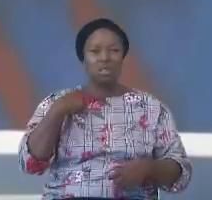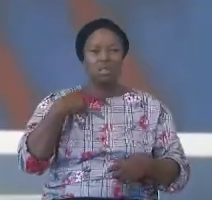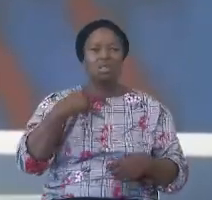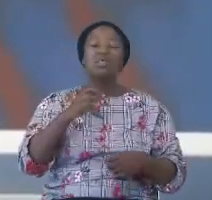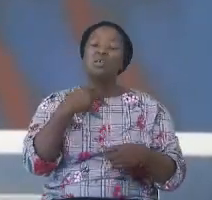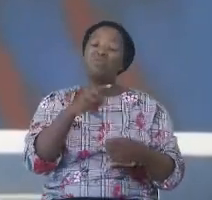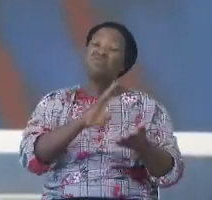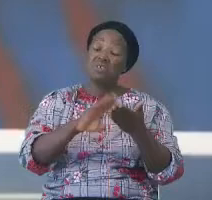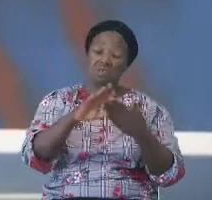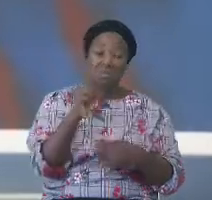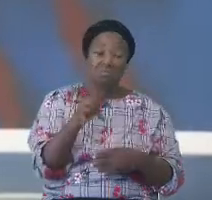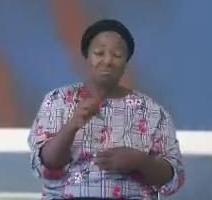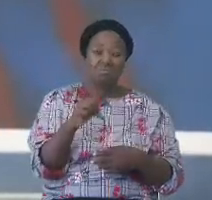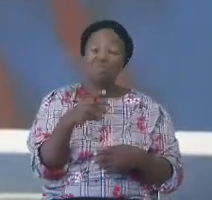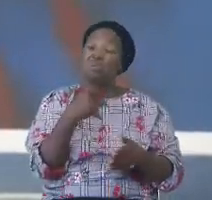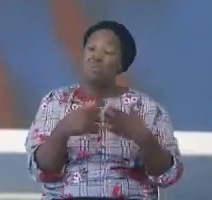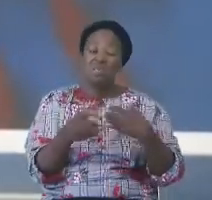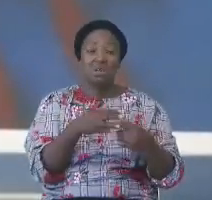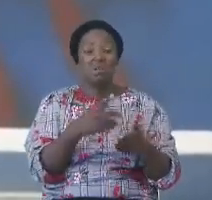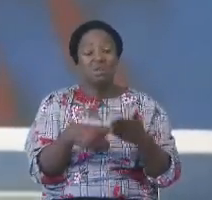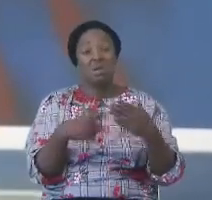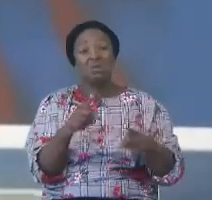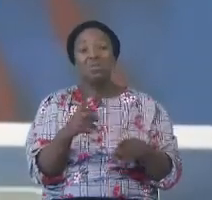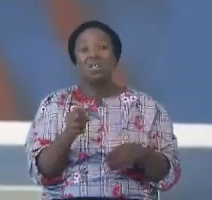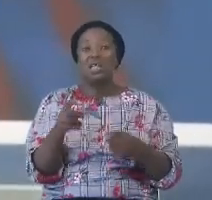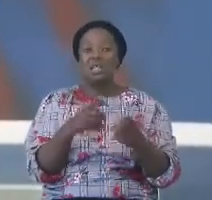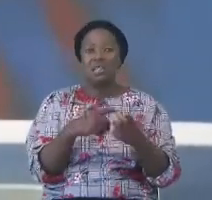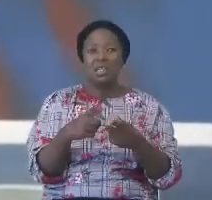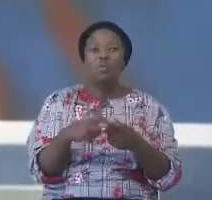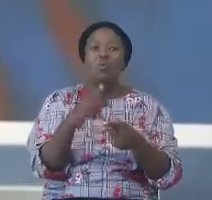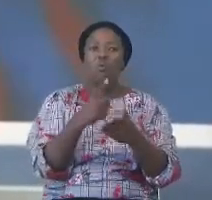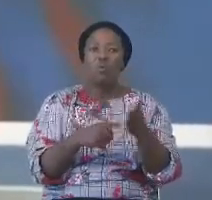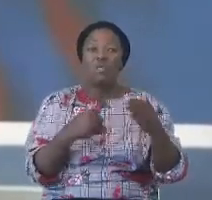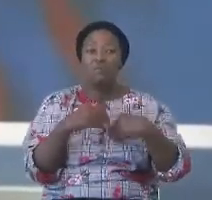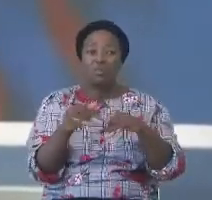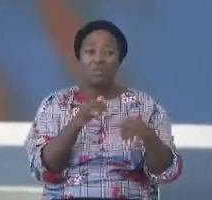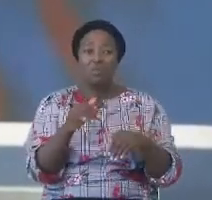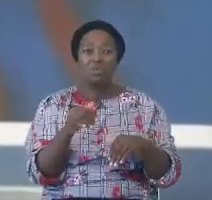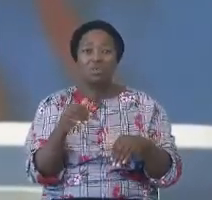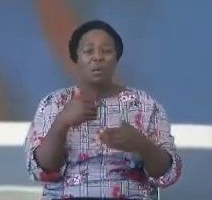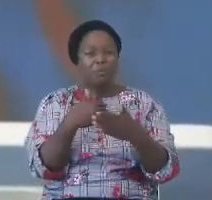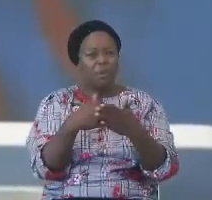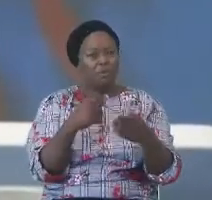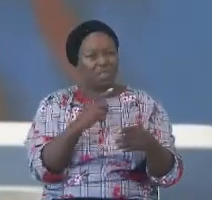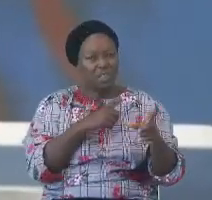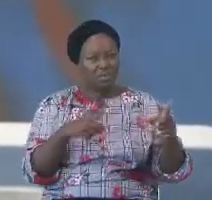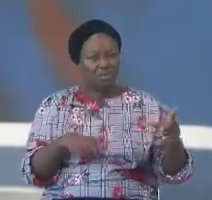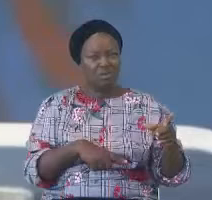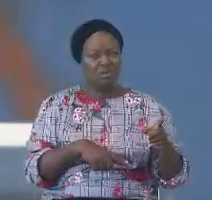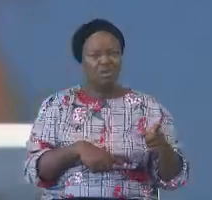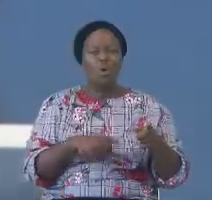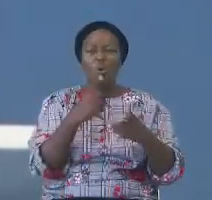forgive them they cast lots on him on his garments lord forgive them what have you